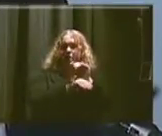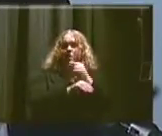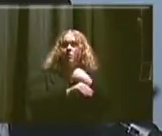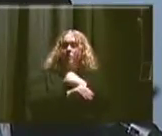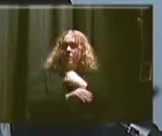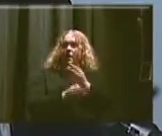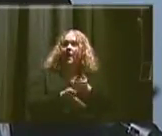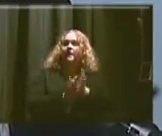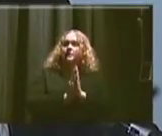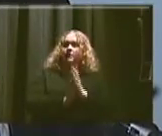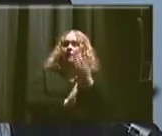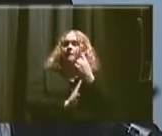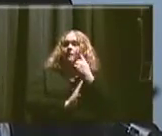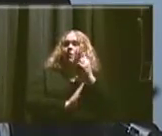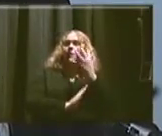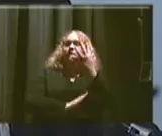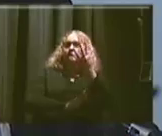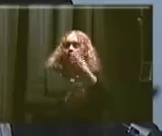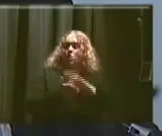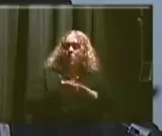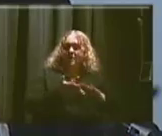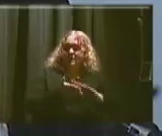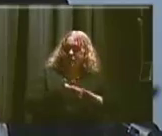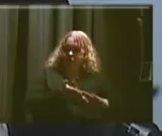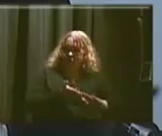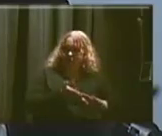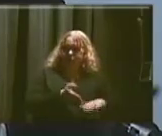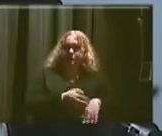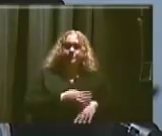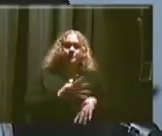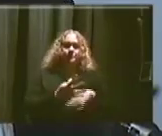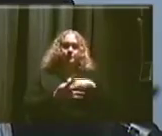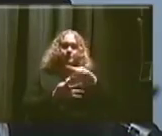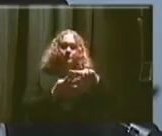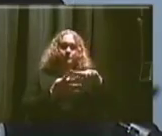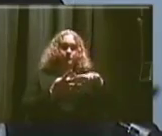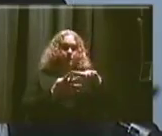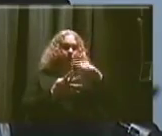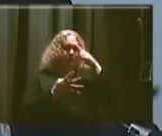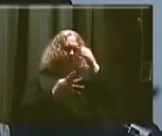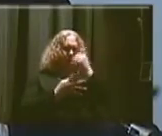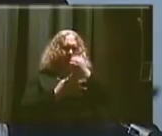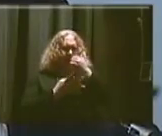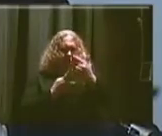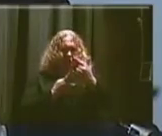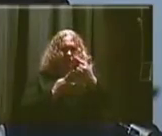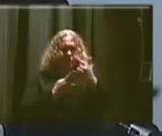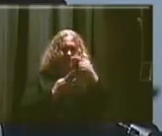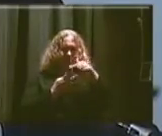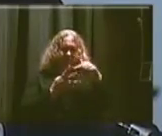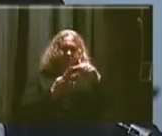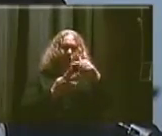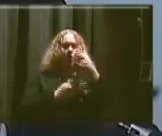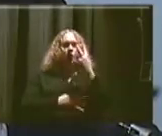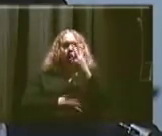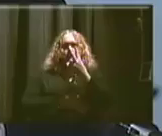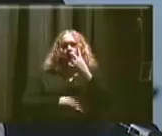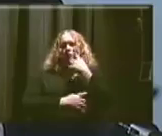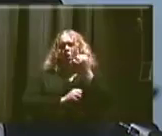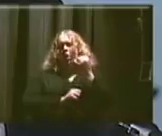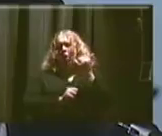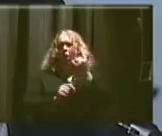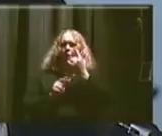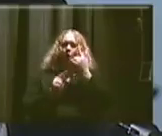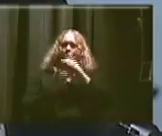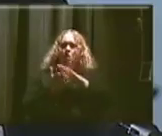are waivers for all the schools in our district, and two are waivers for the Catalpa program that